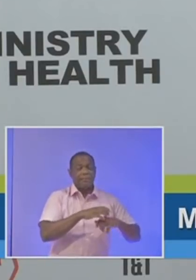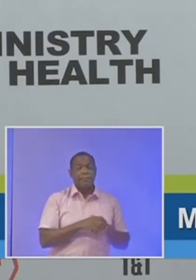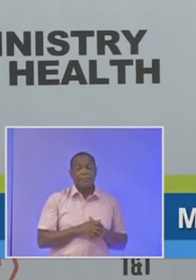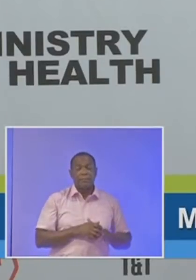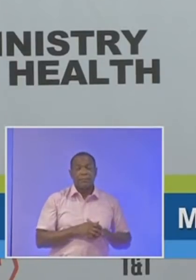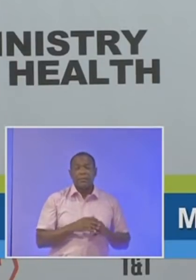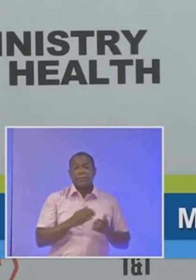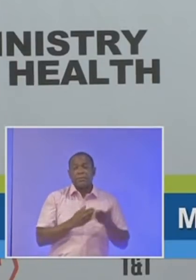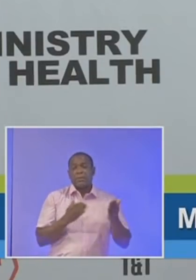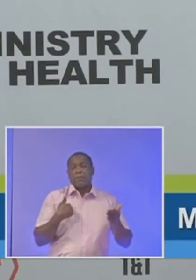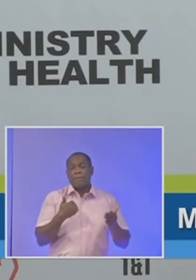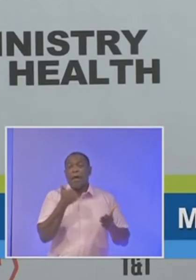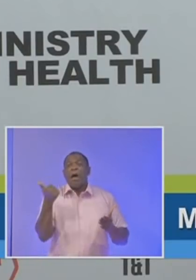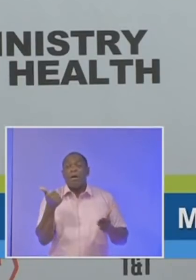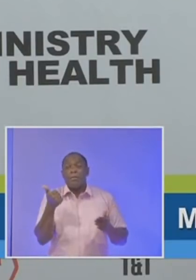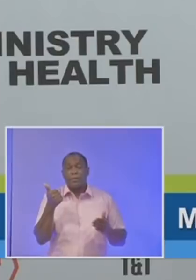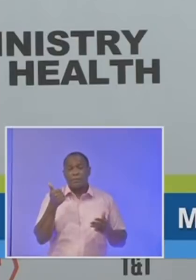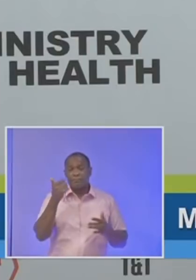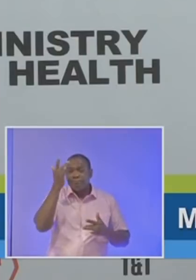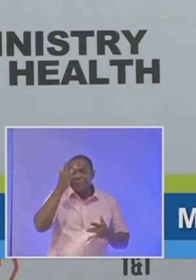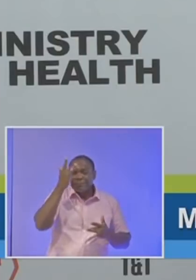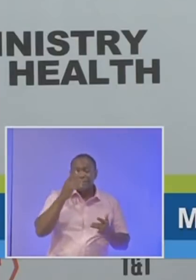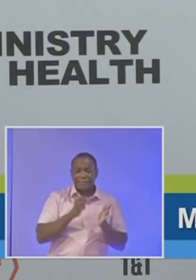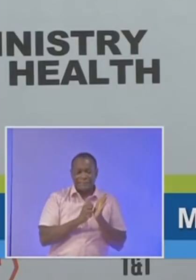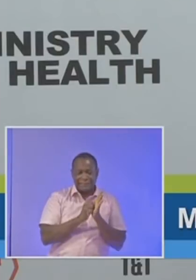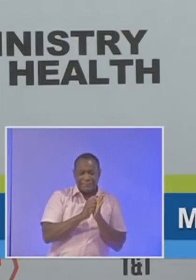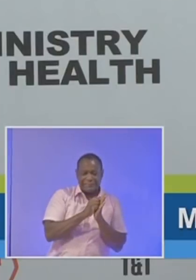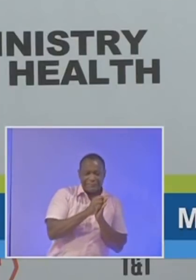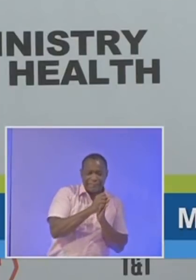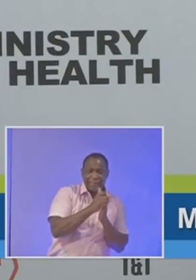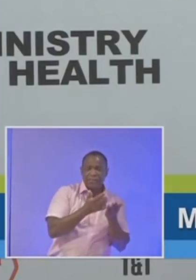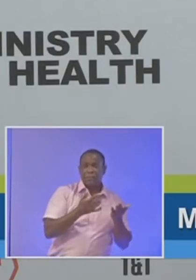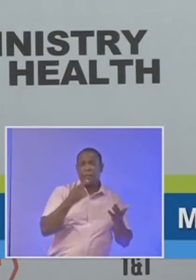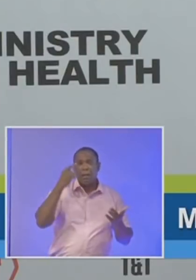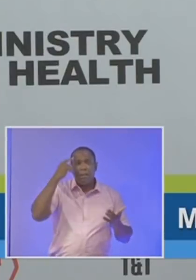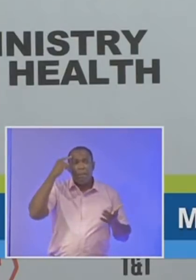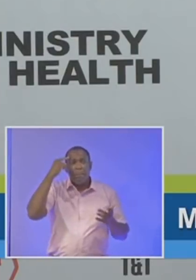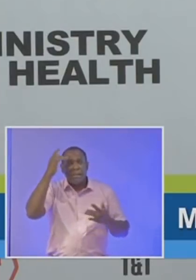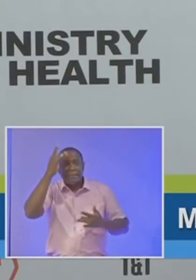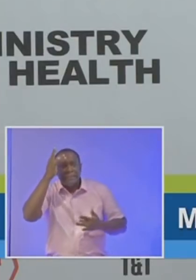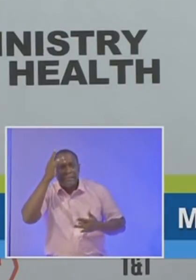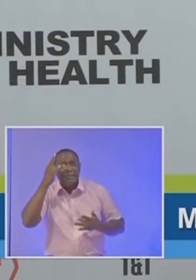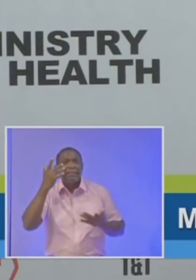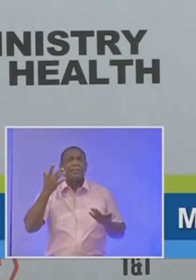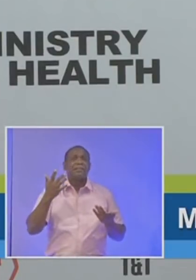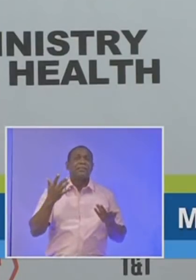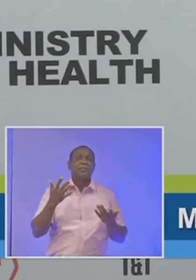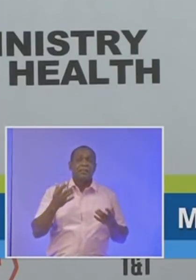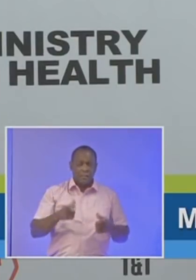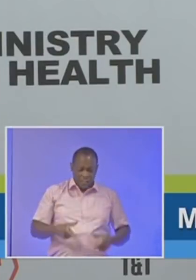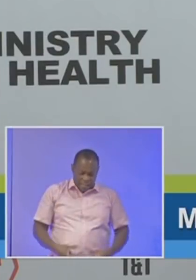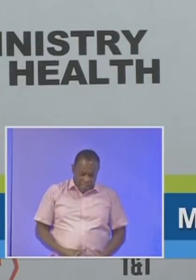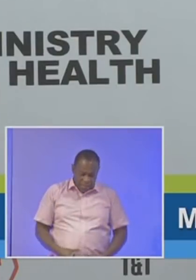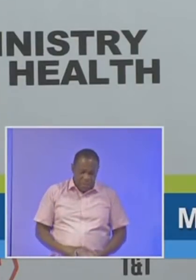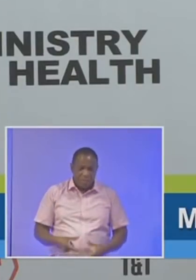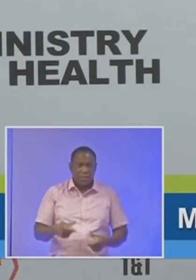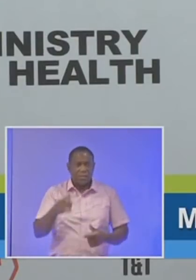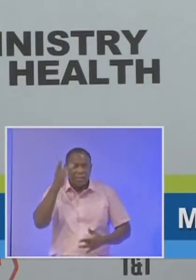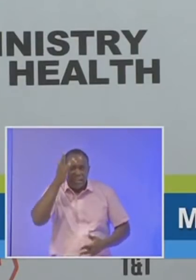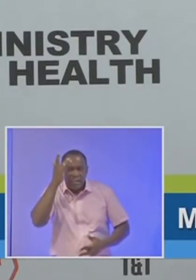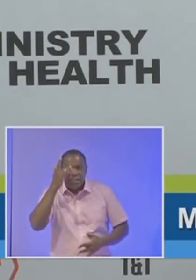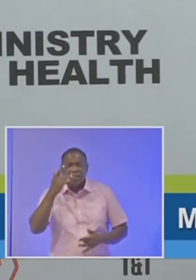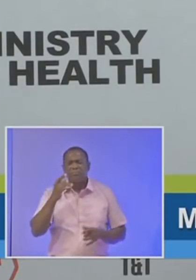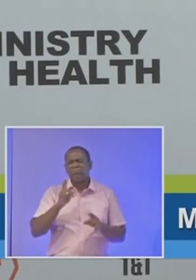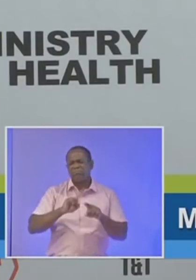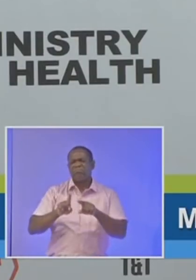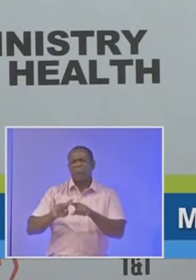cancer, mental illness, gynecological or obstetric illness, social issues, etc. While they